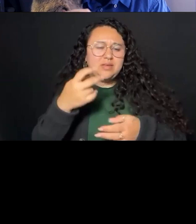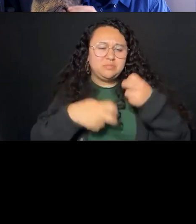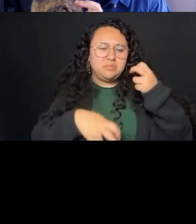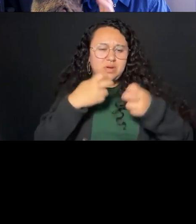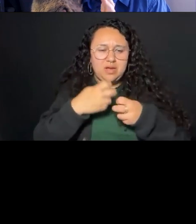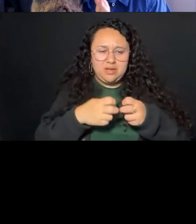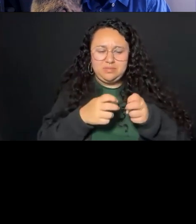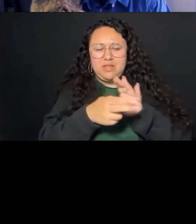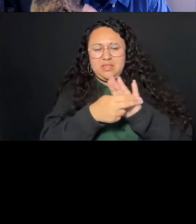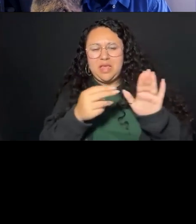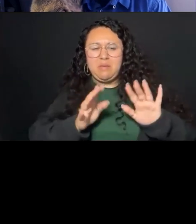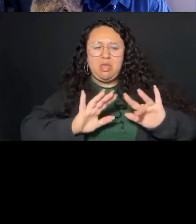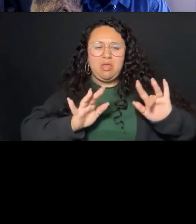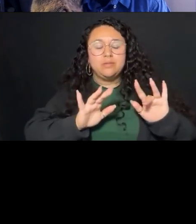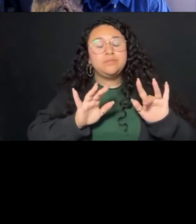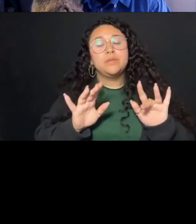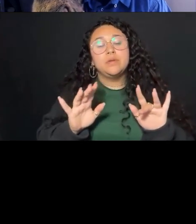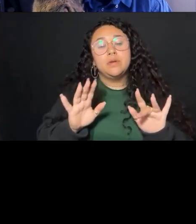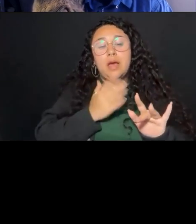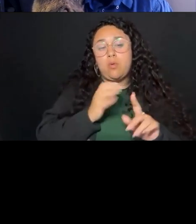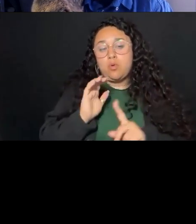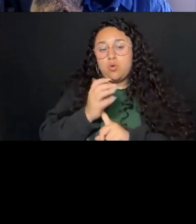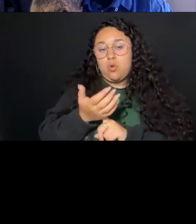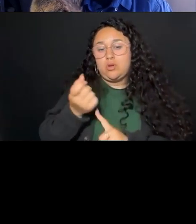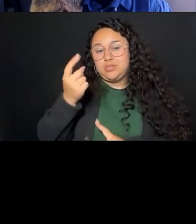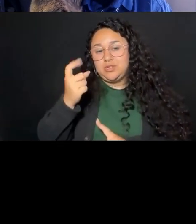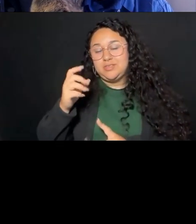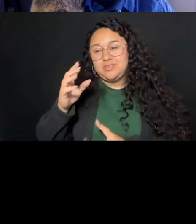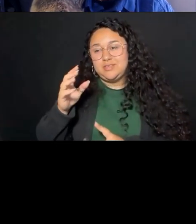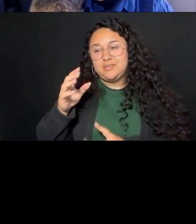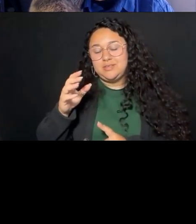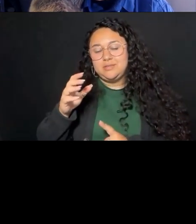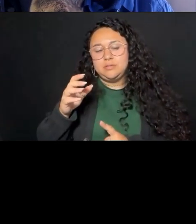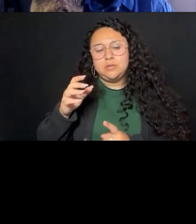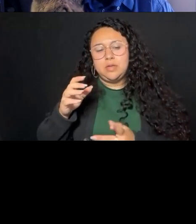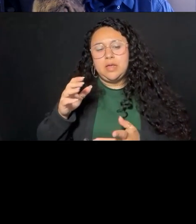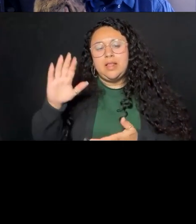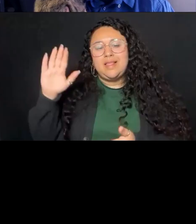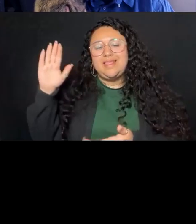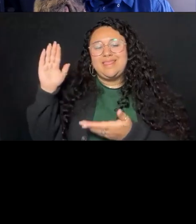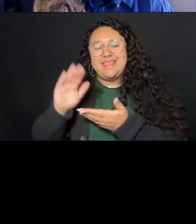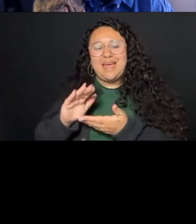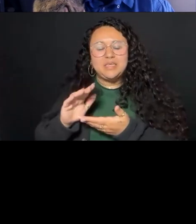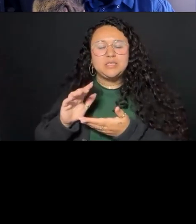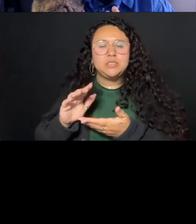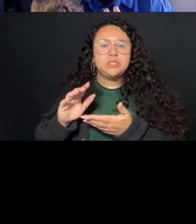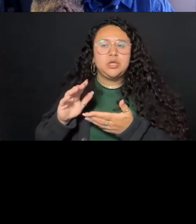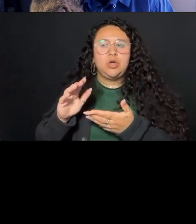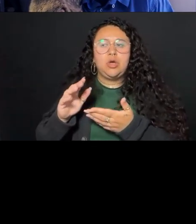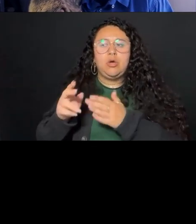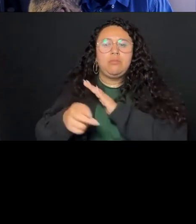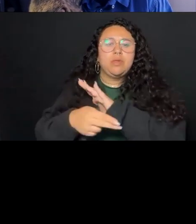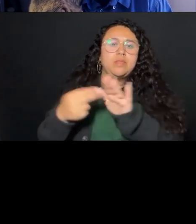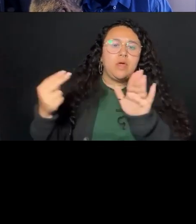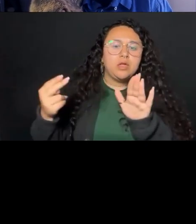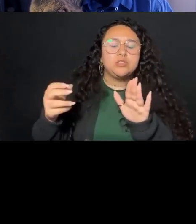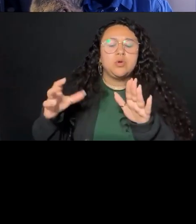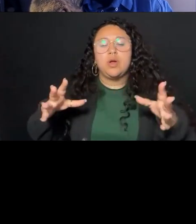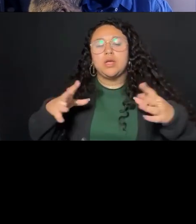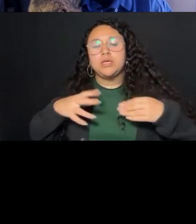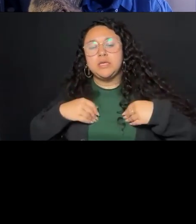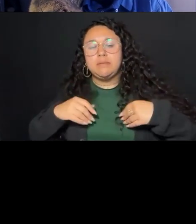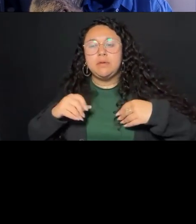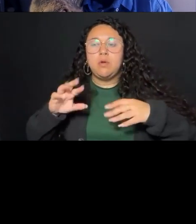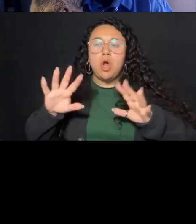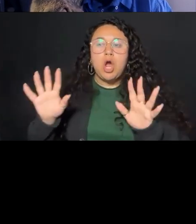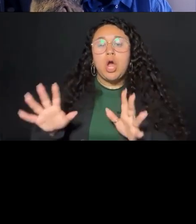culture is less pathologizing and is more accepting or even glamorizing of behaviors that would oftentimes be